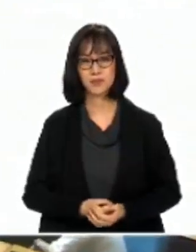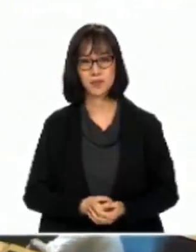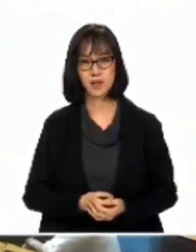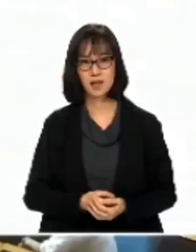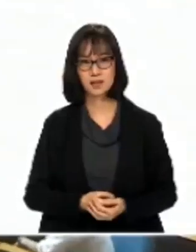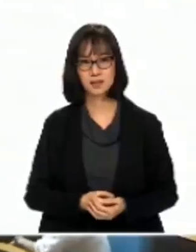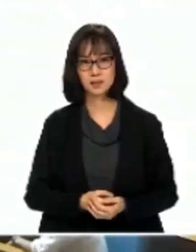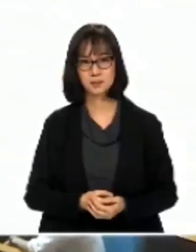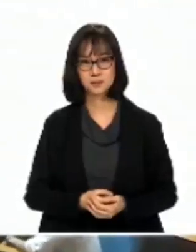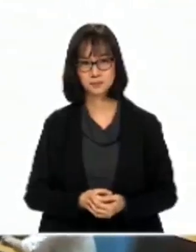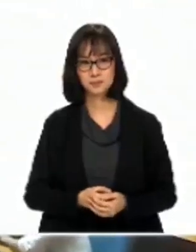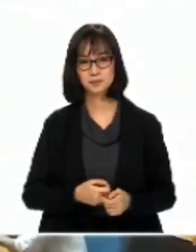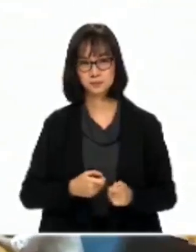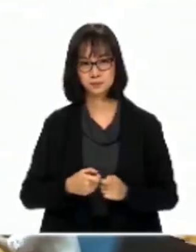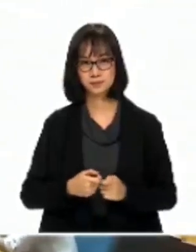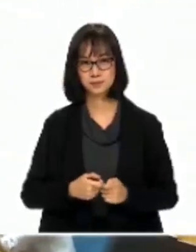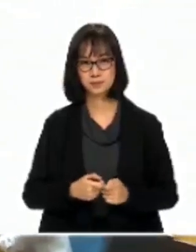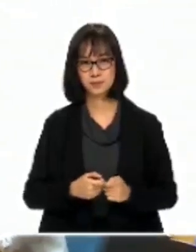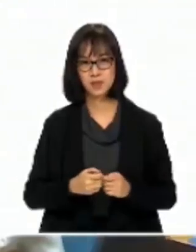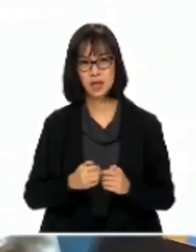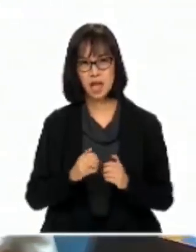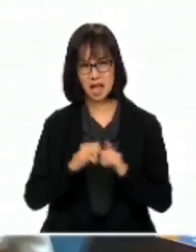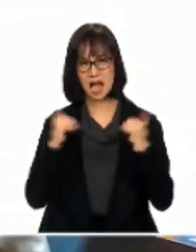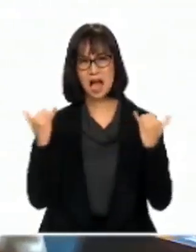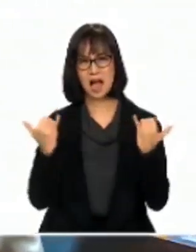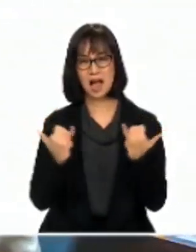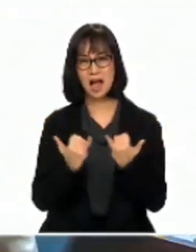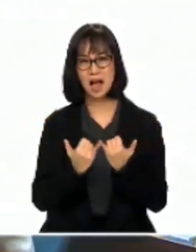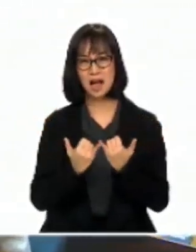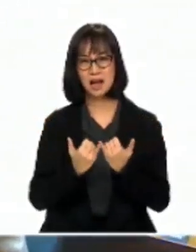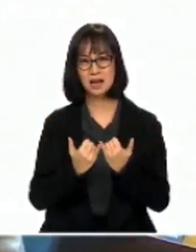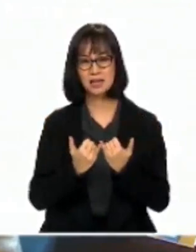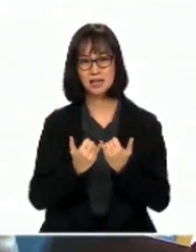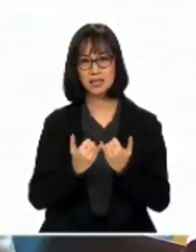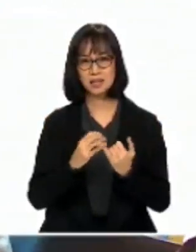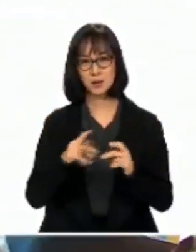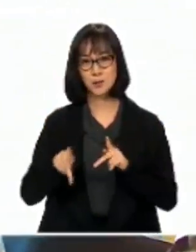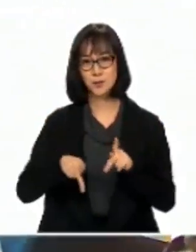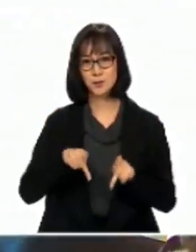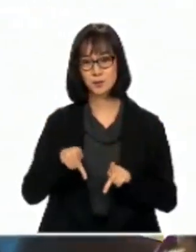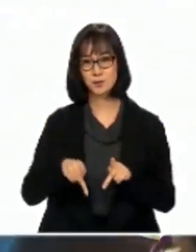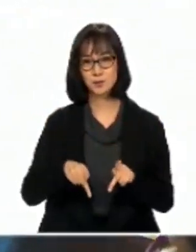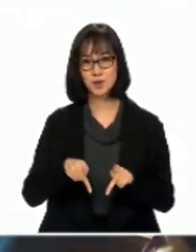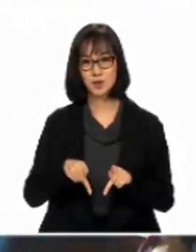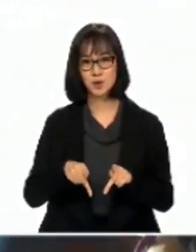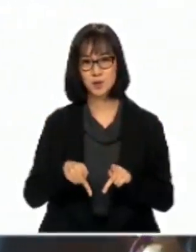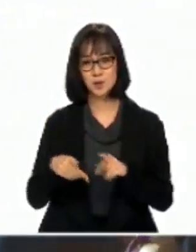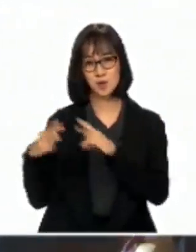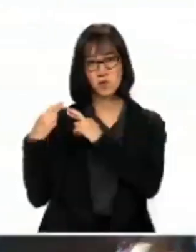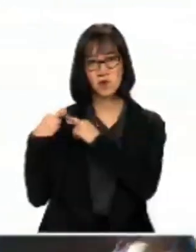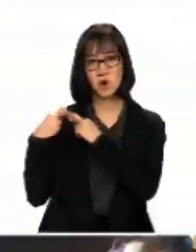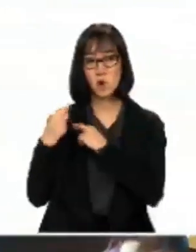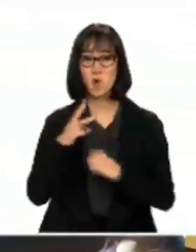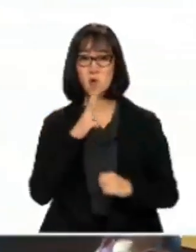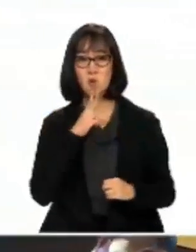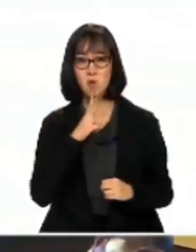the agencies and the guys that are handling the entire water work